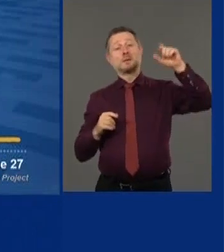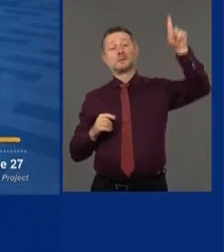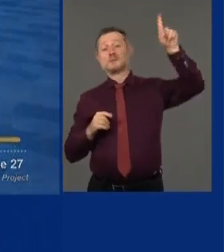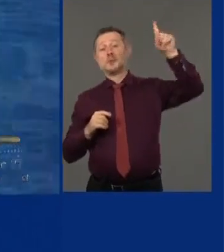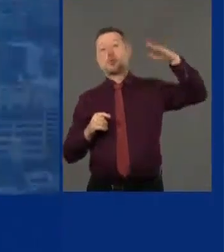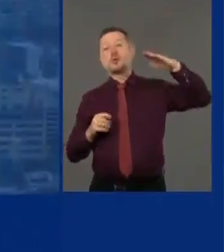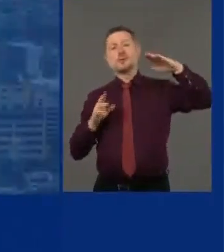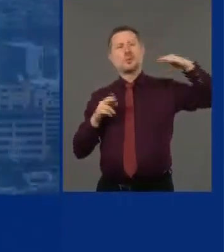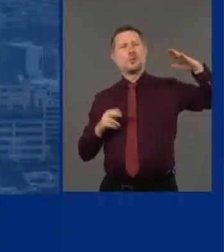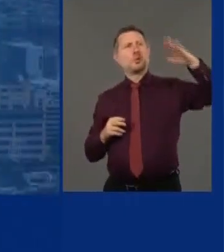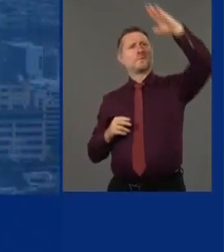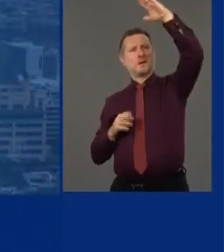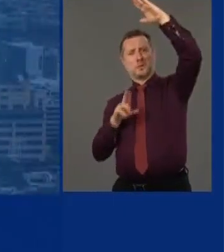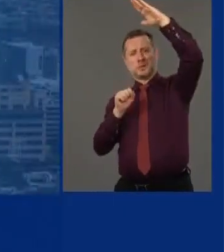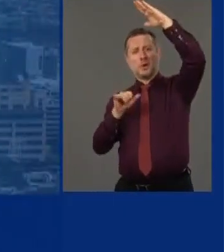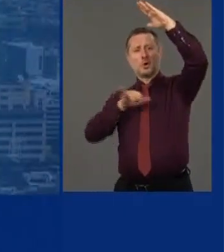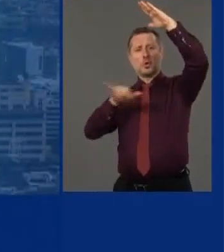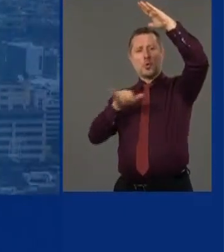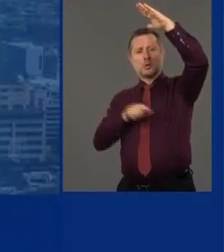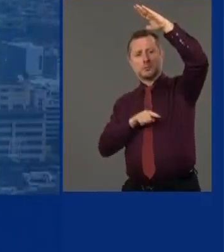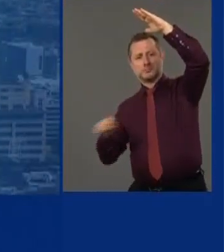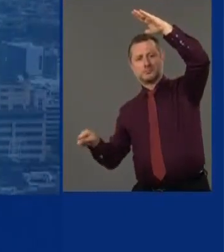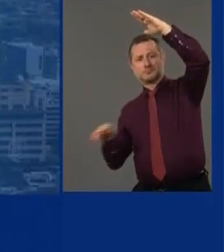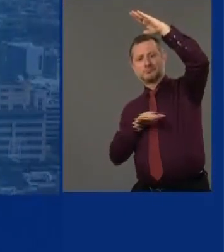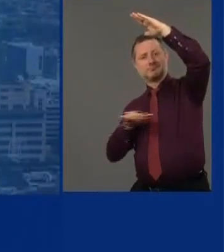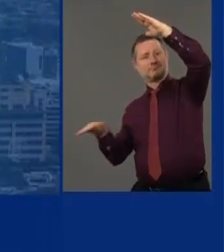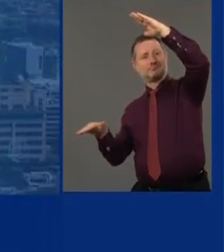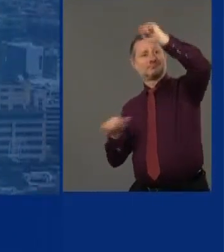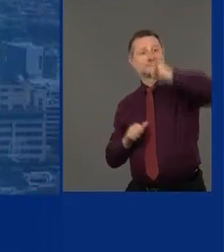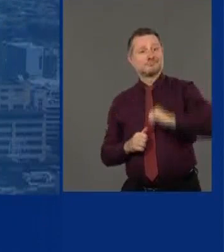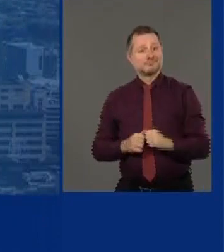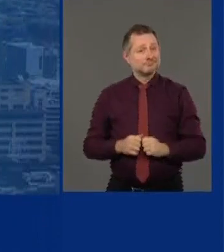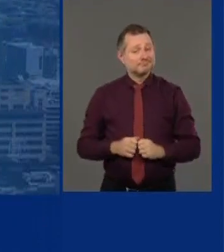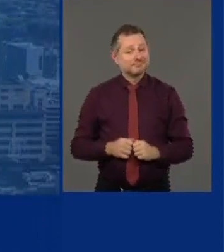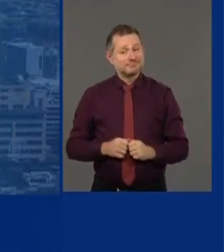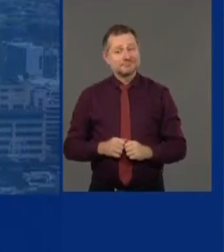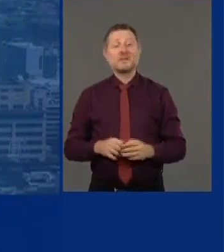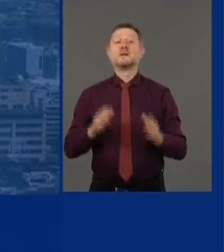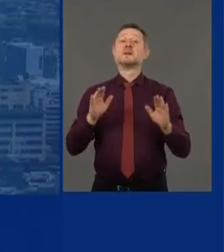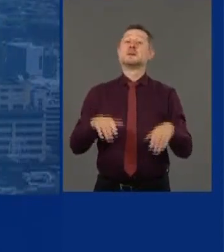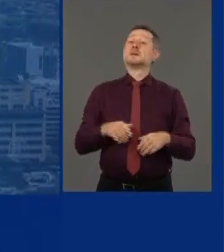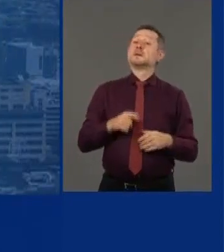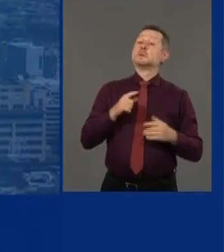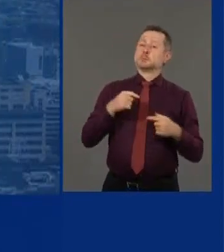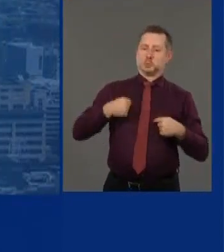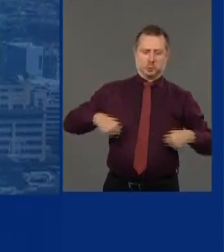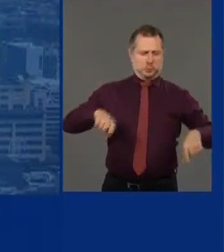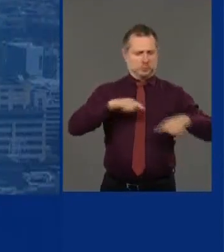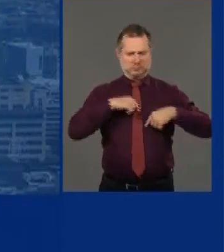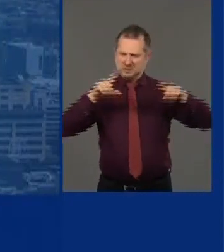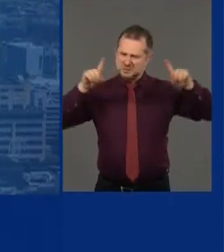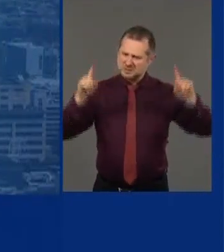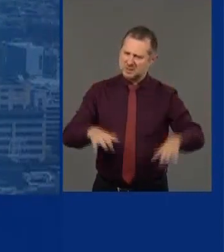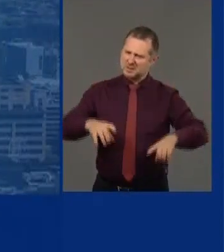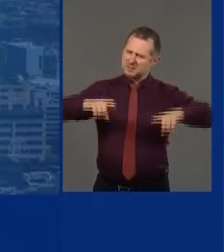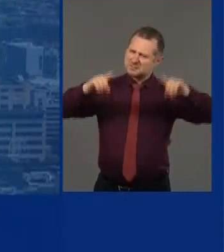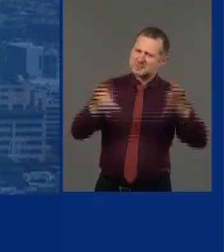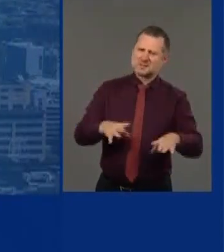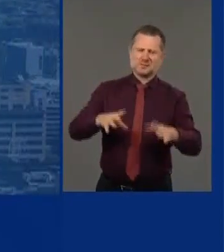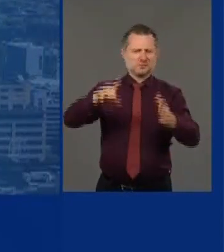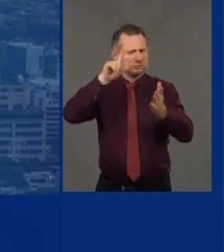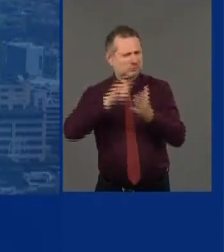up and we're going down. As we continue to test, we continue to trace, we have the